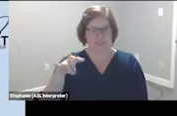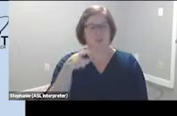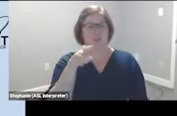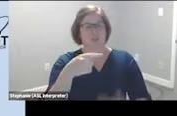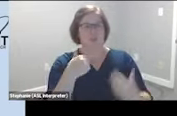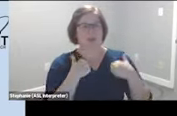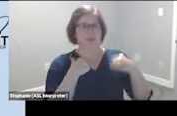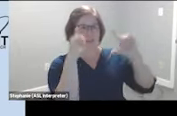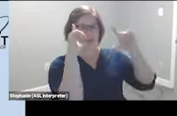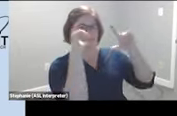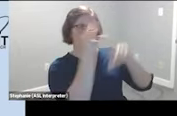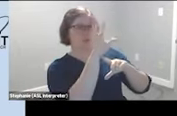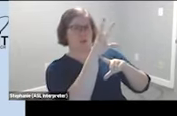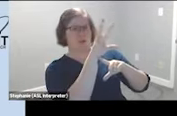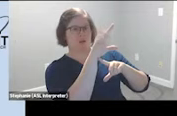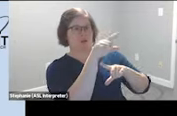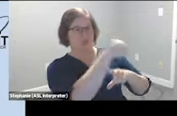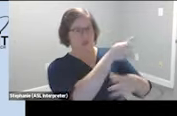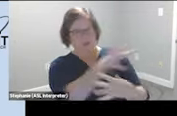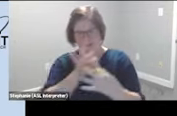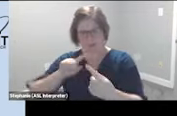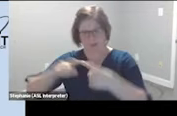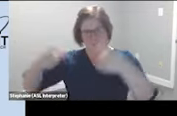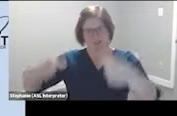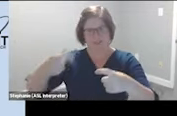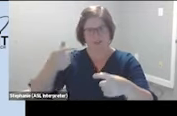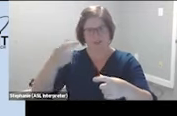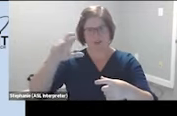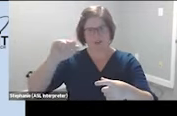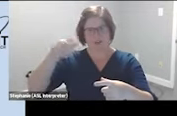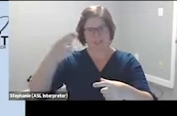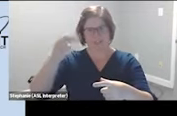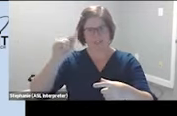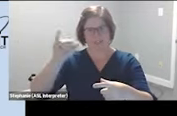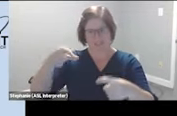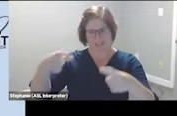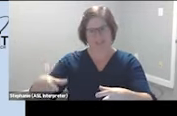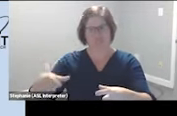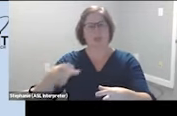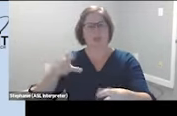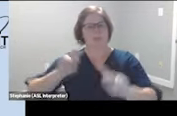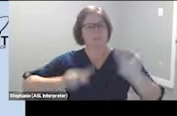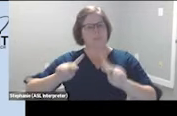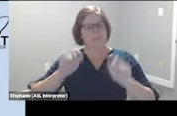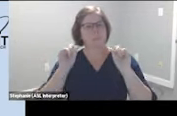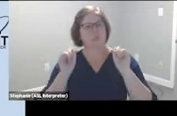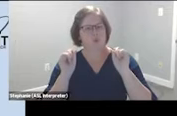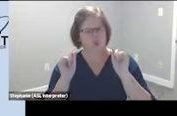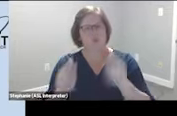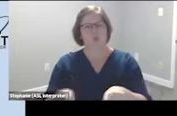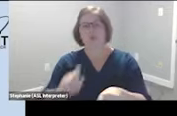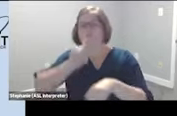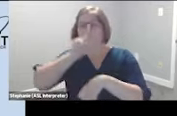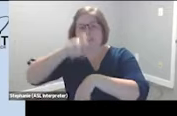camera connected to the graffiti, and people could visualize in real time the